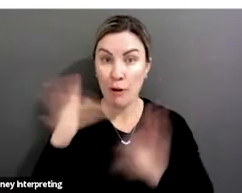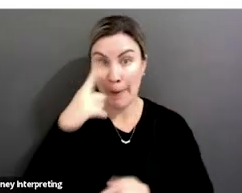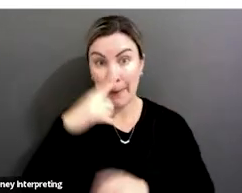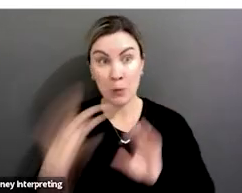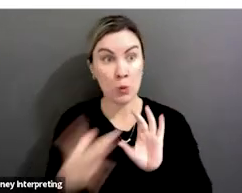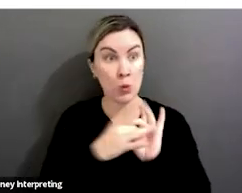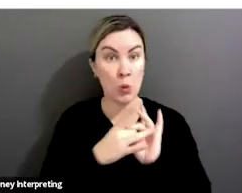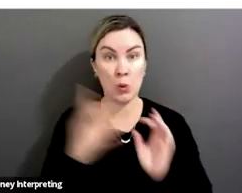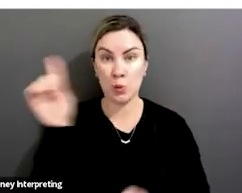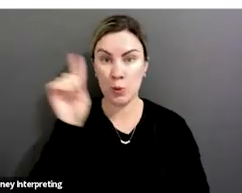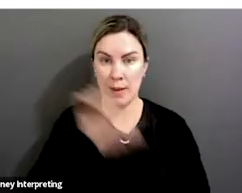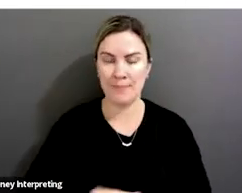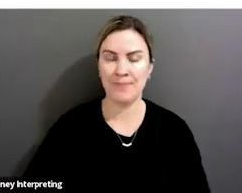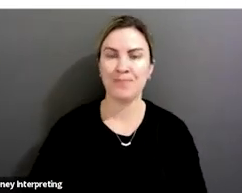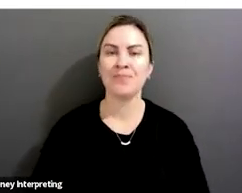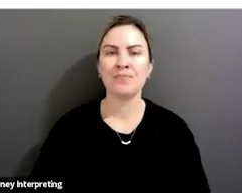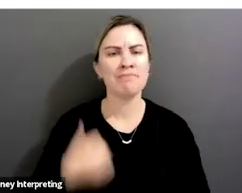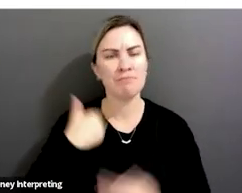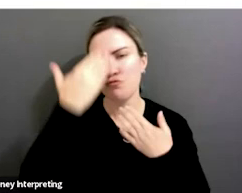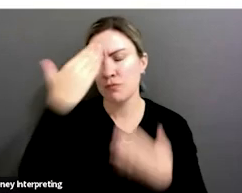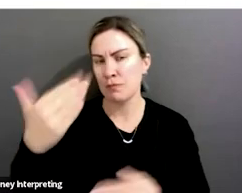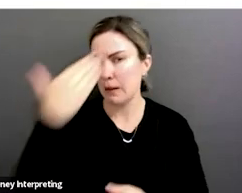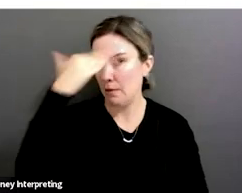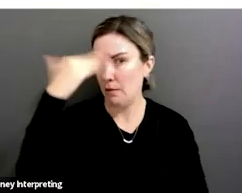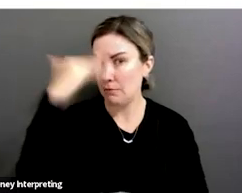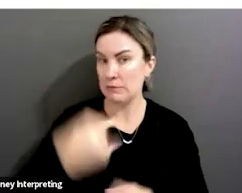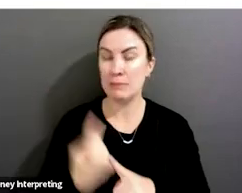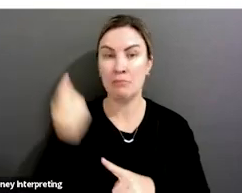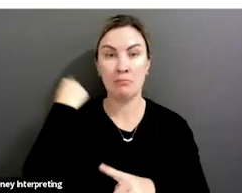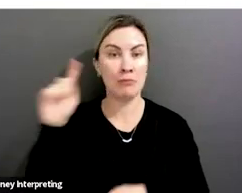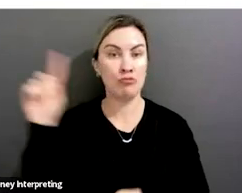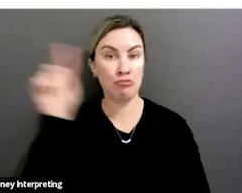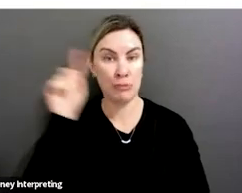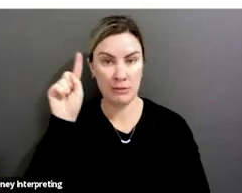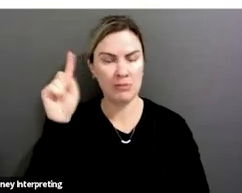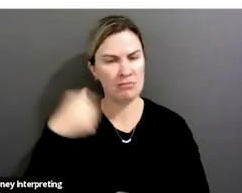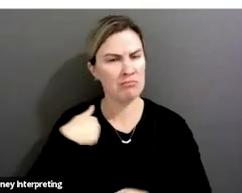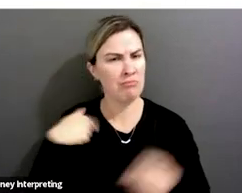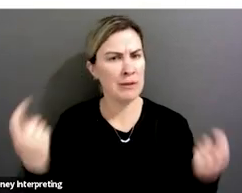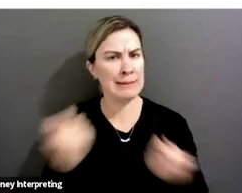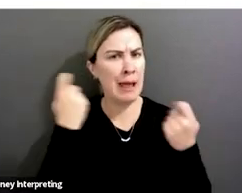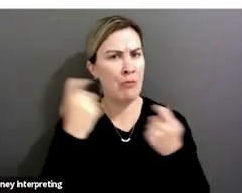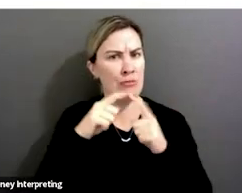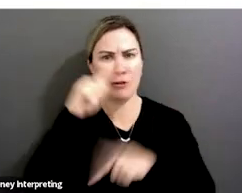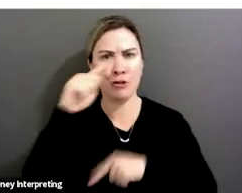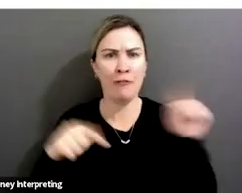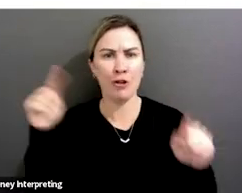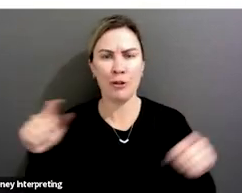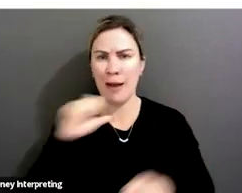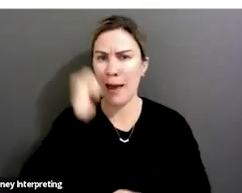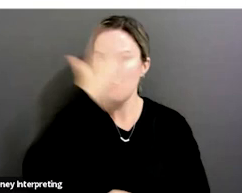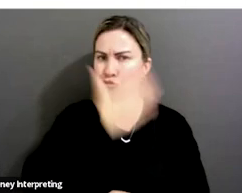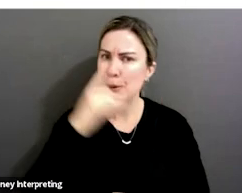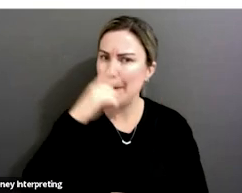event. I pay my respects to elders past and present, and I celebrate the diversity of Aboriginal peoples and their